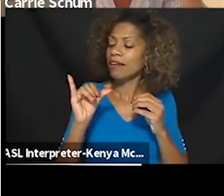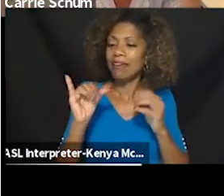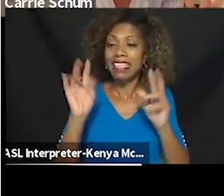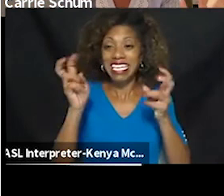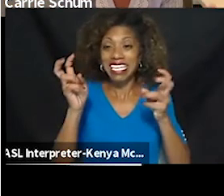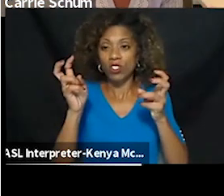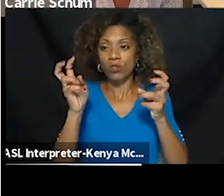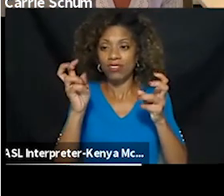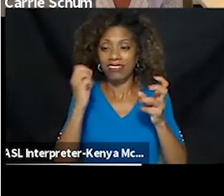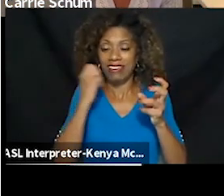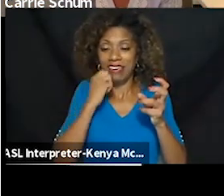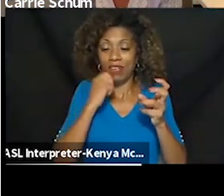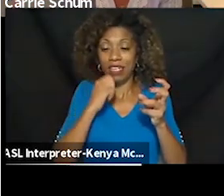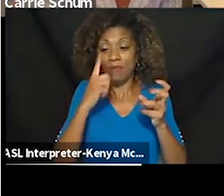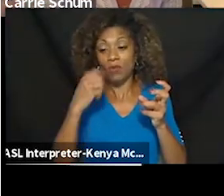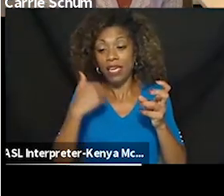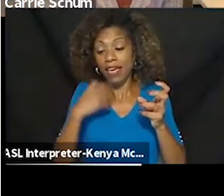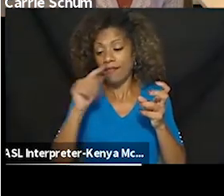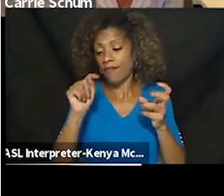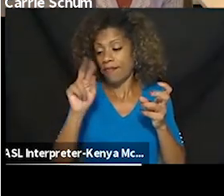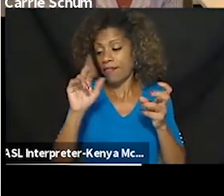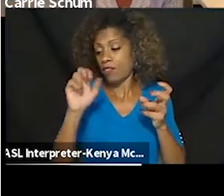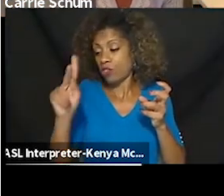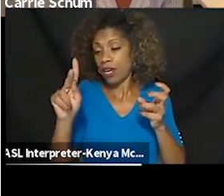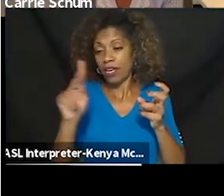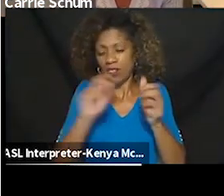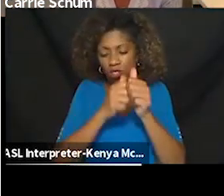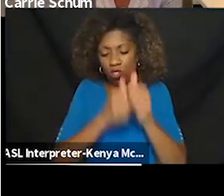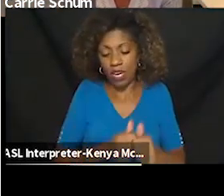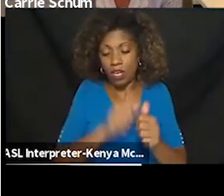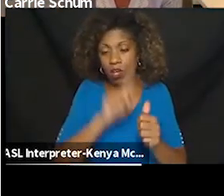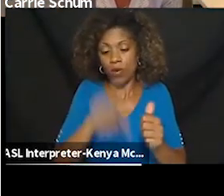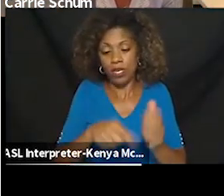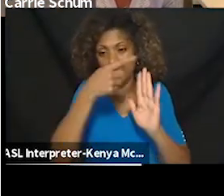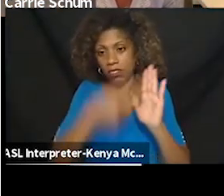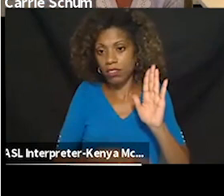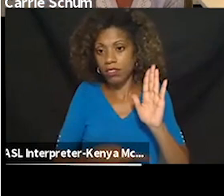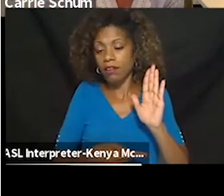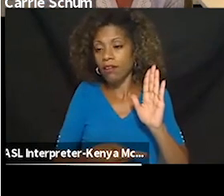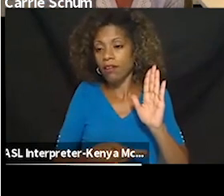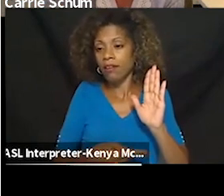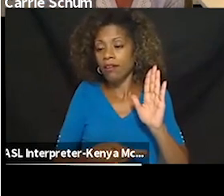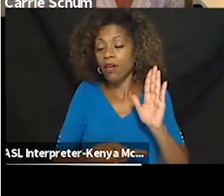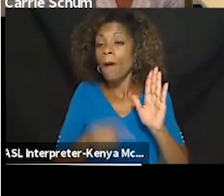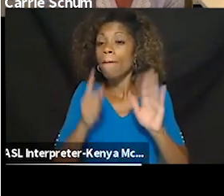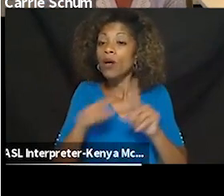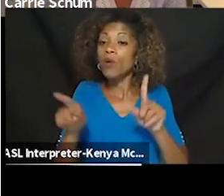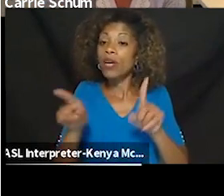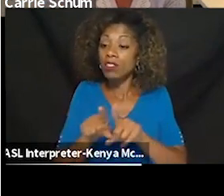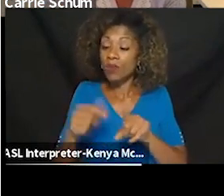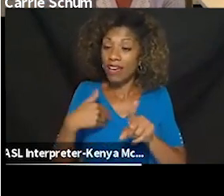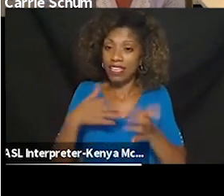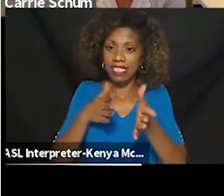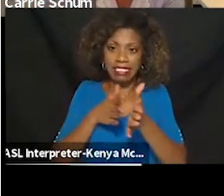here's the result of the tracking question. Here's the new set we added, just looking at like the incentives question was new. And we could